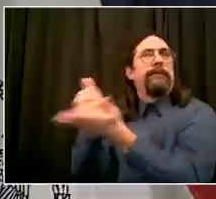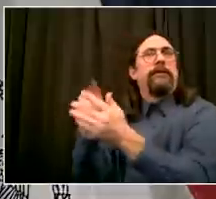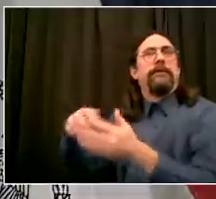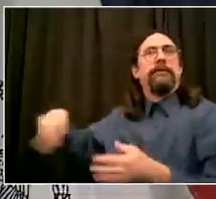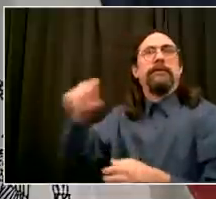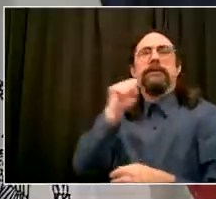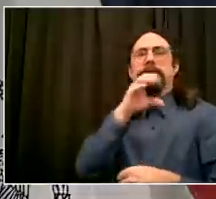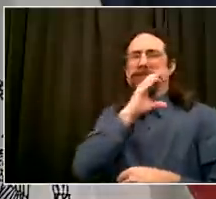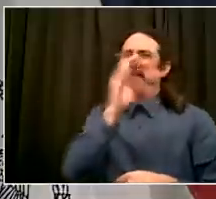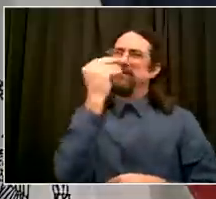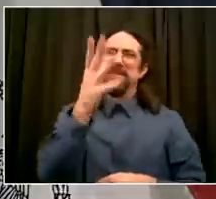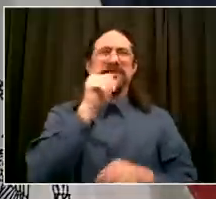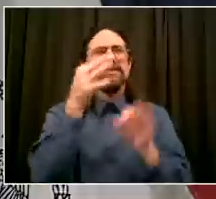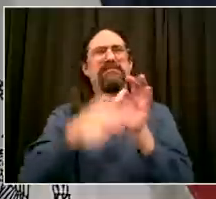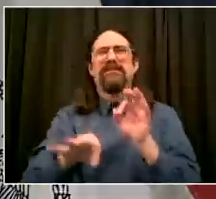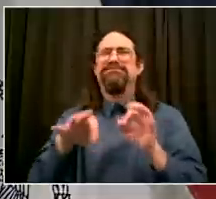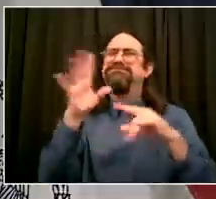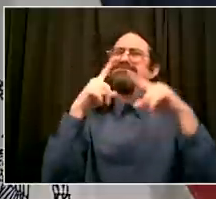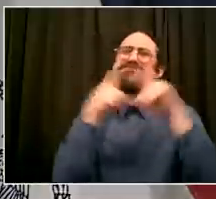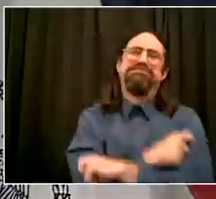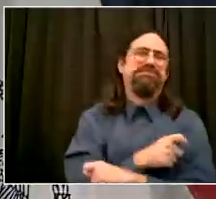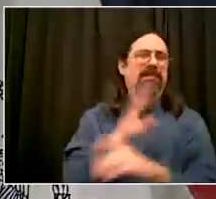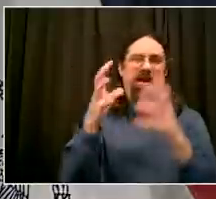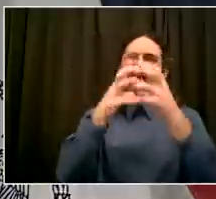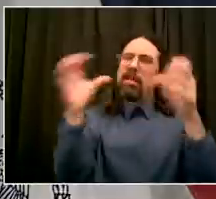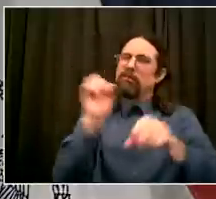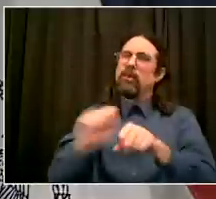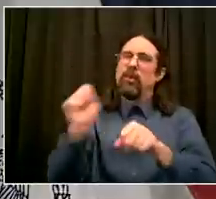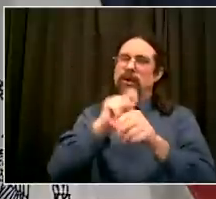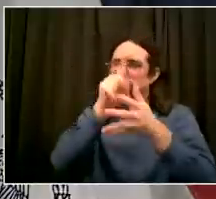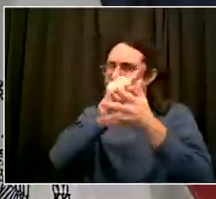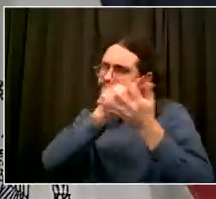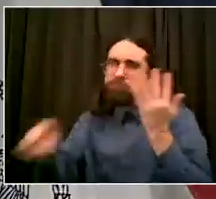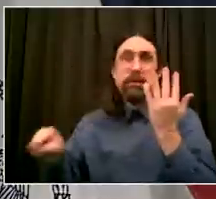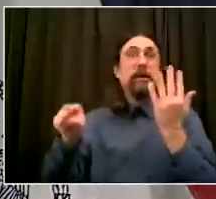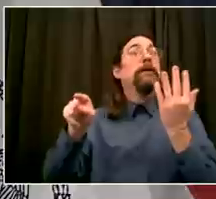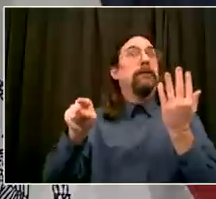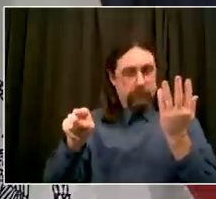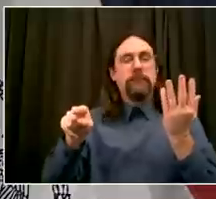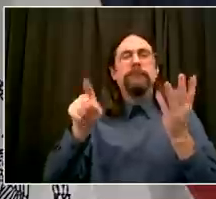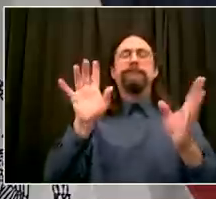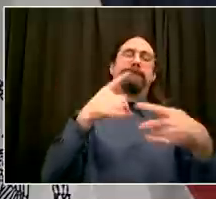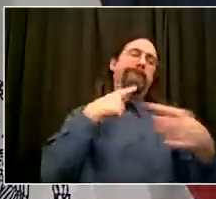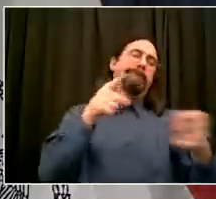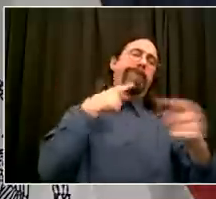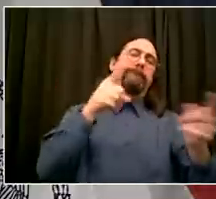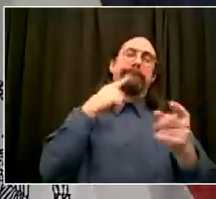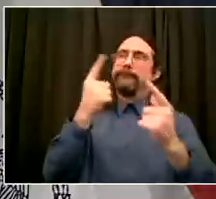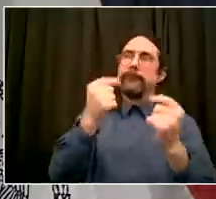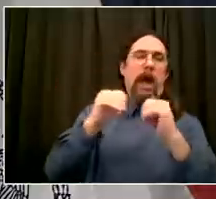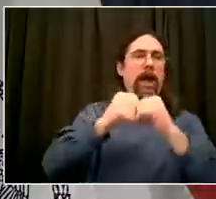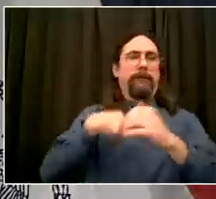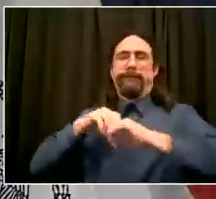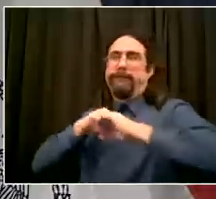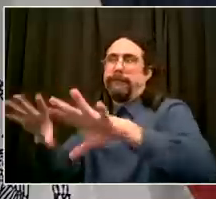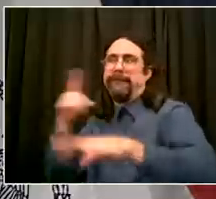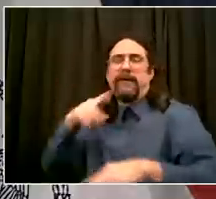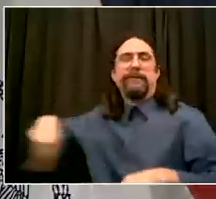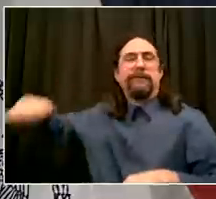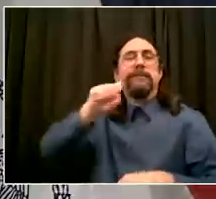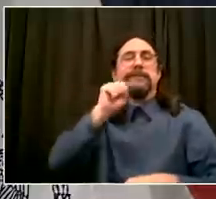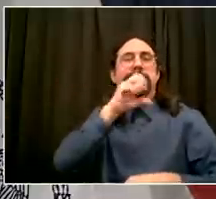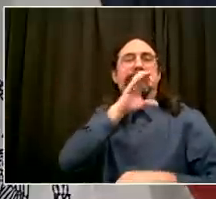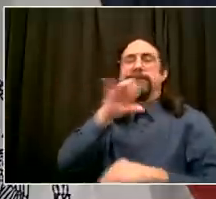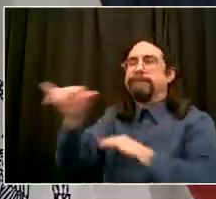Okay, great. Now, also today, the AP is reporting that the Centers for Disease Control is expected to recommend opening up